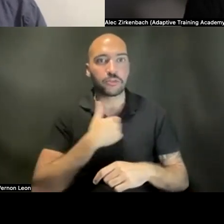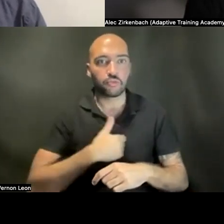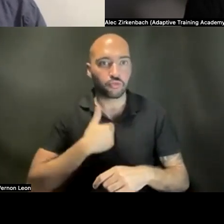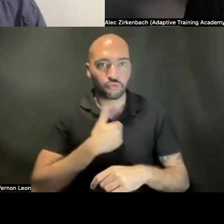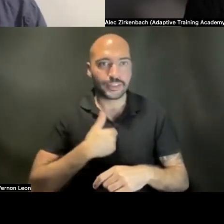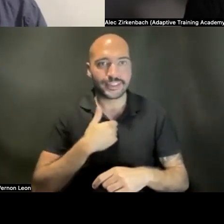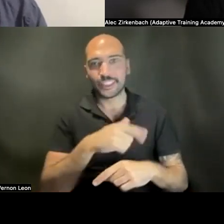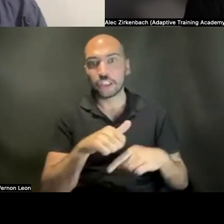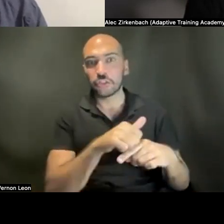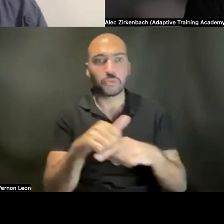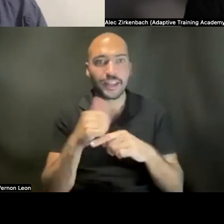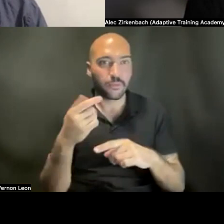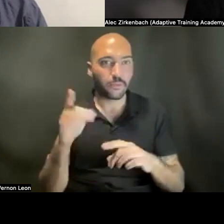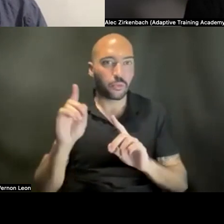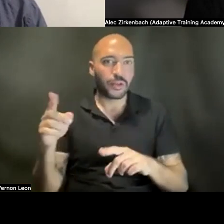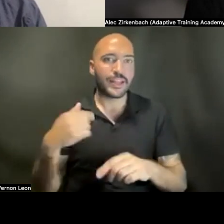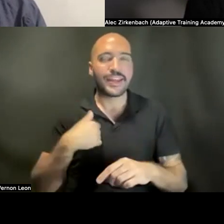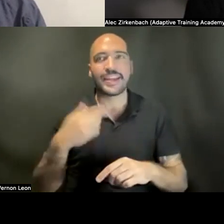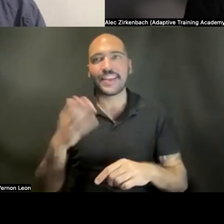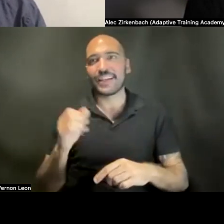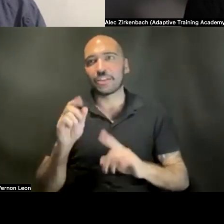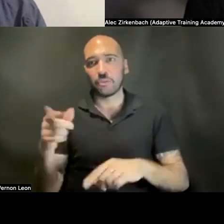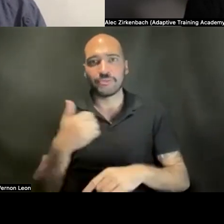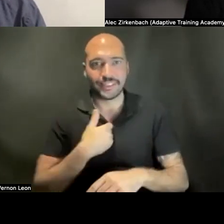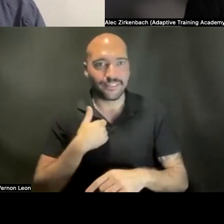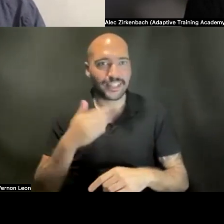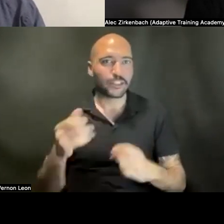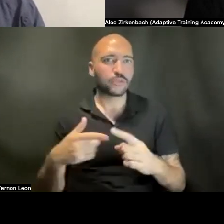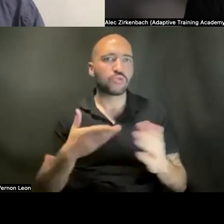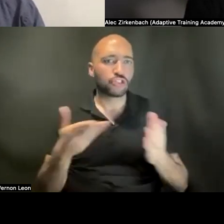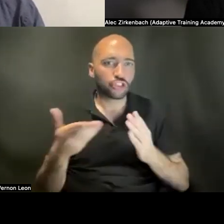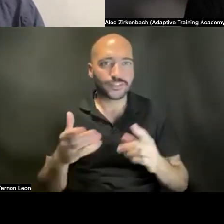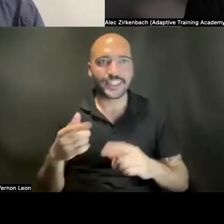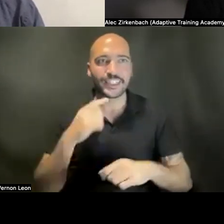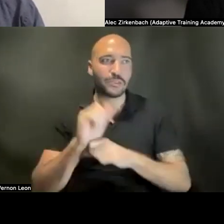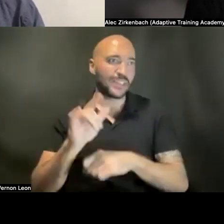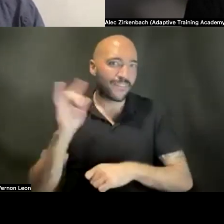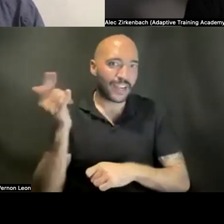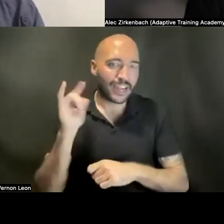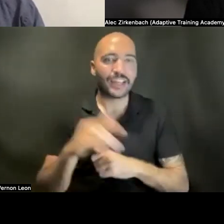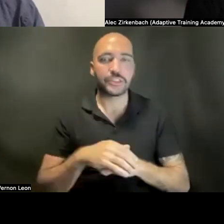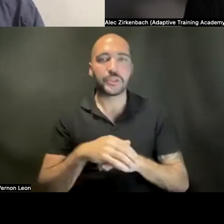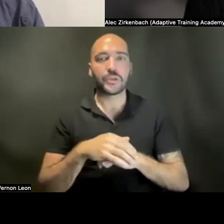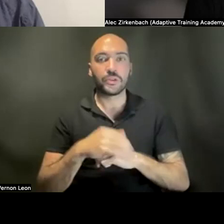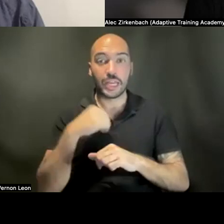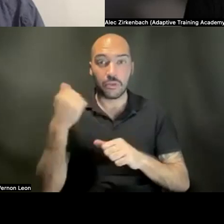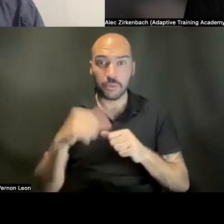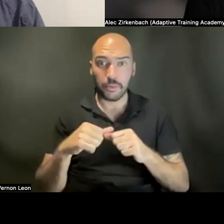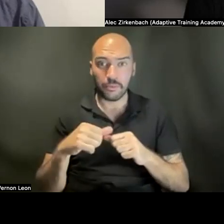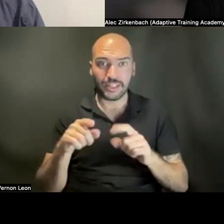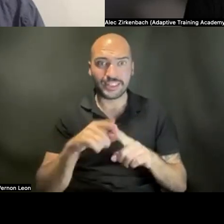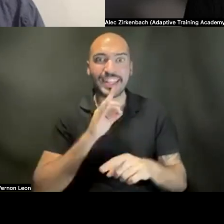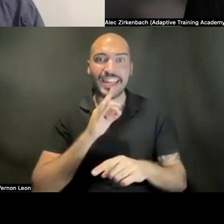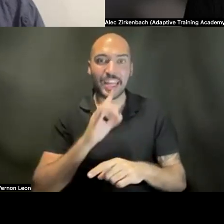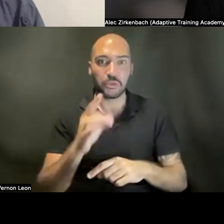that he had trained everybody that did go and never got to go himself. He never got to serve. He never got to do it. And so I remember as like an